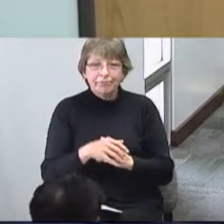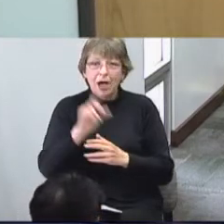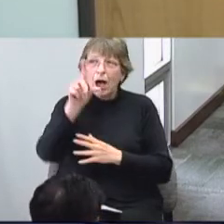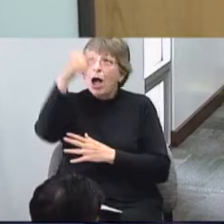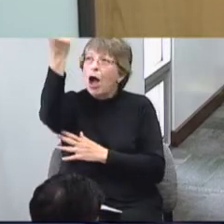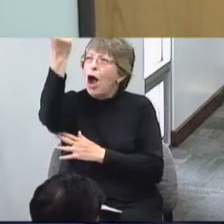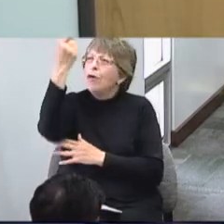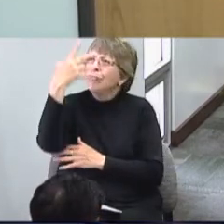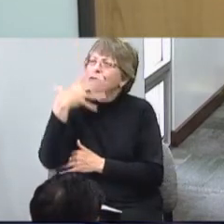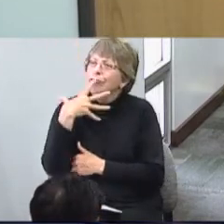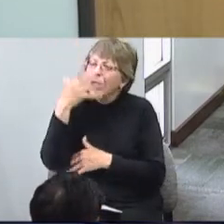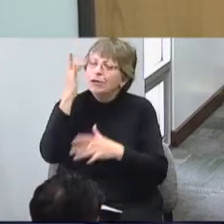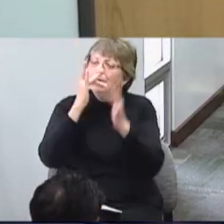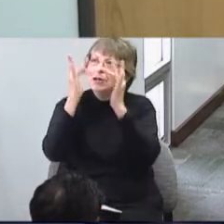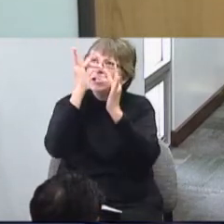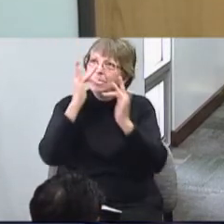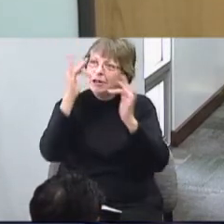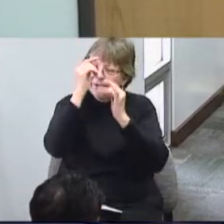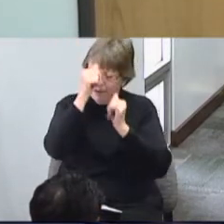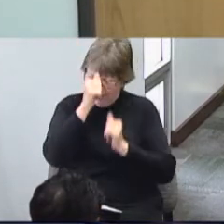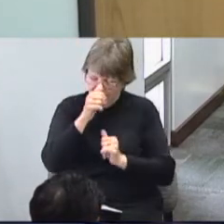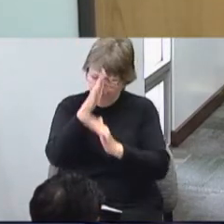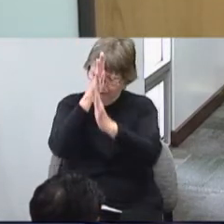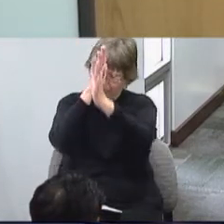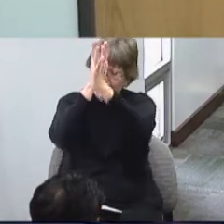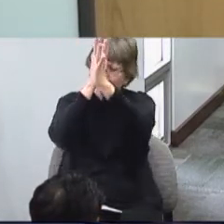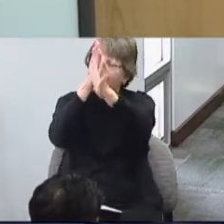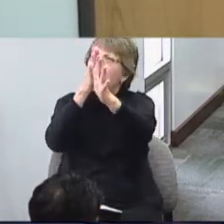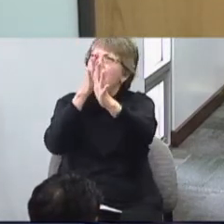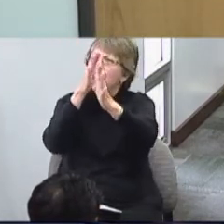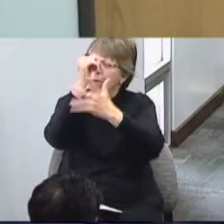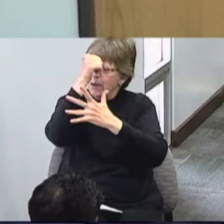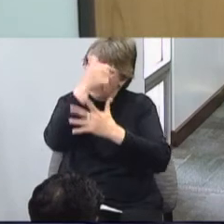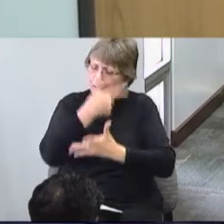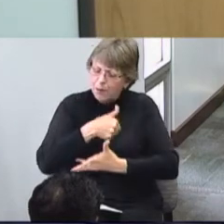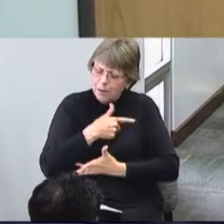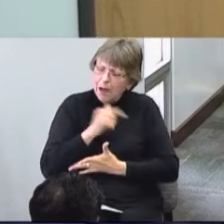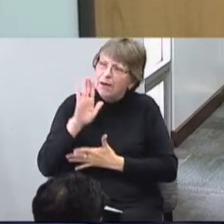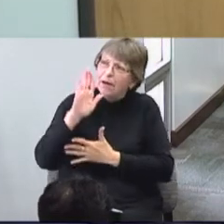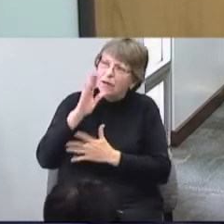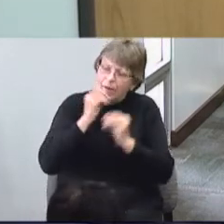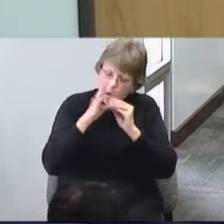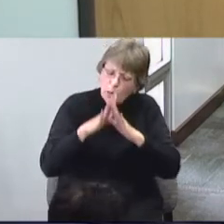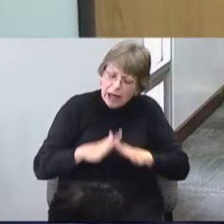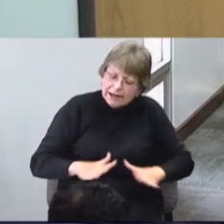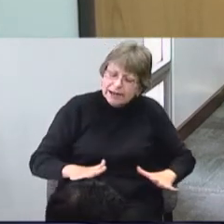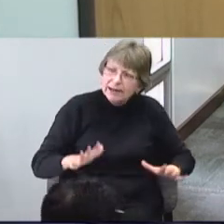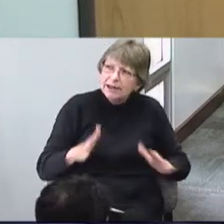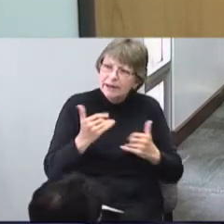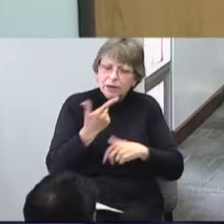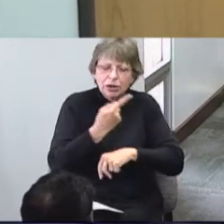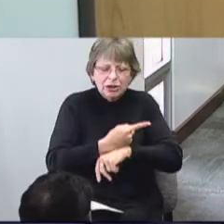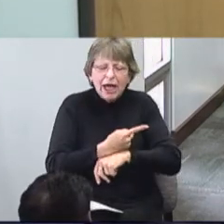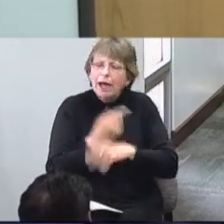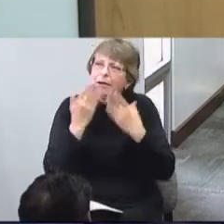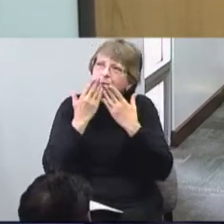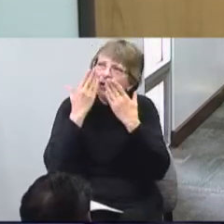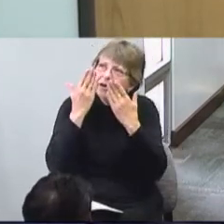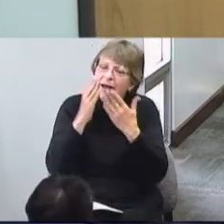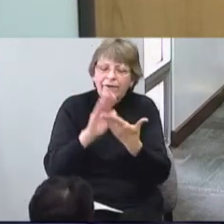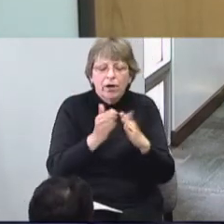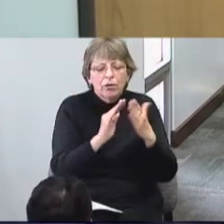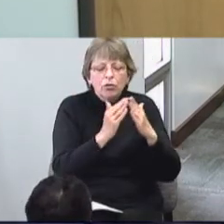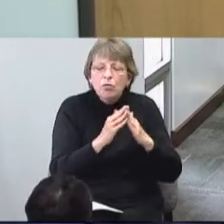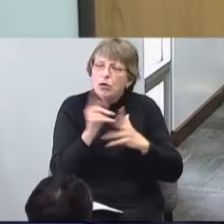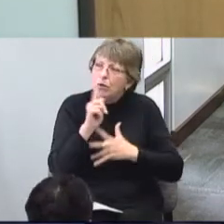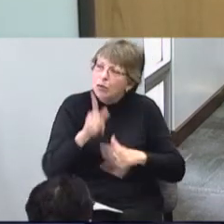Heavenly Father, may we be mindful of all the many blessings that you've given to us. Today especially, we're grateful for this community in which we live